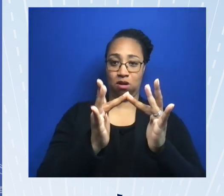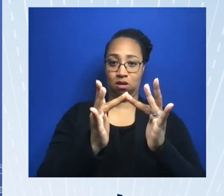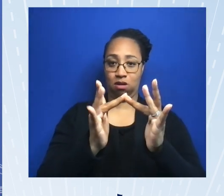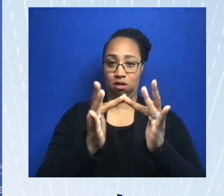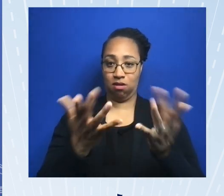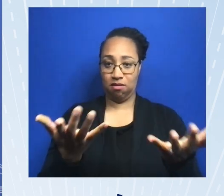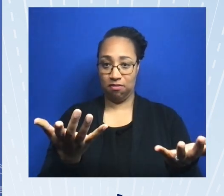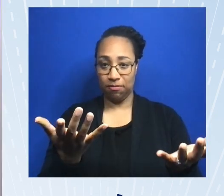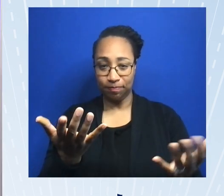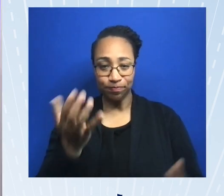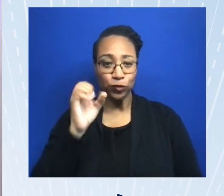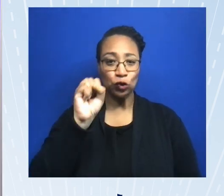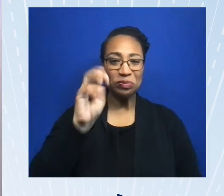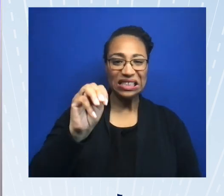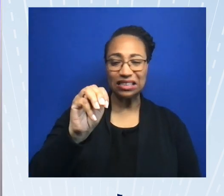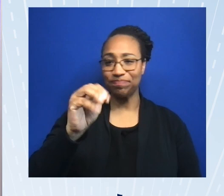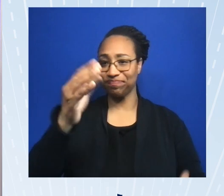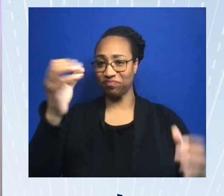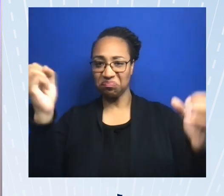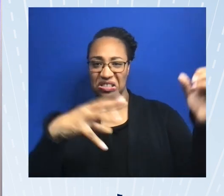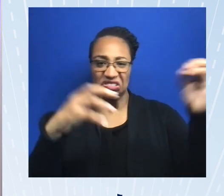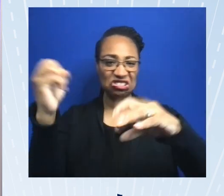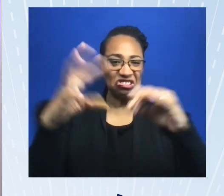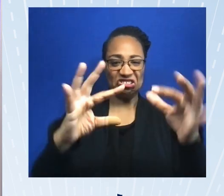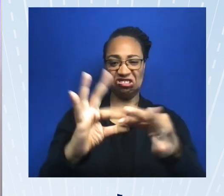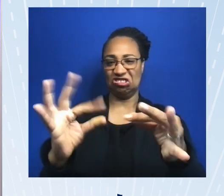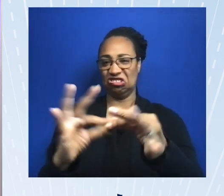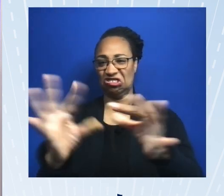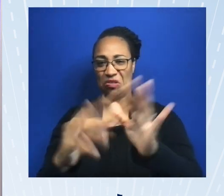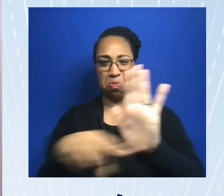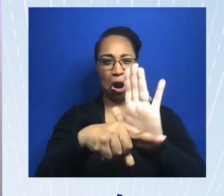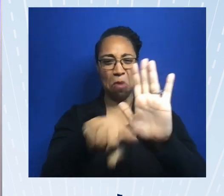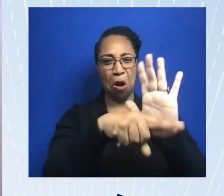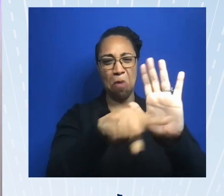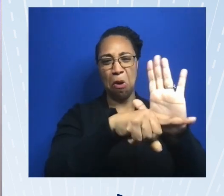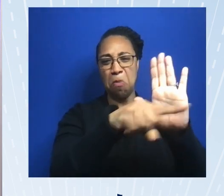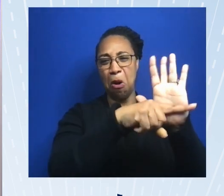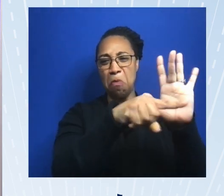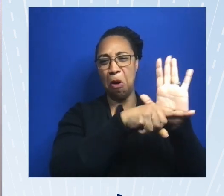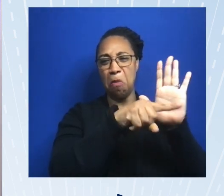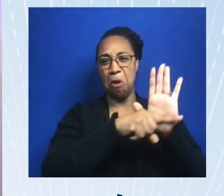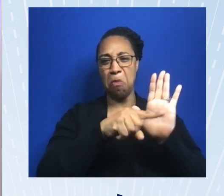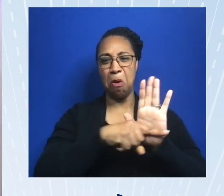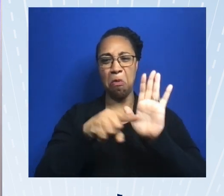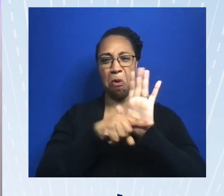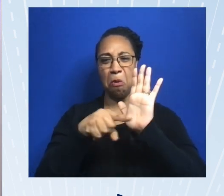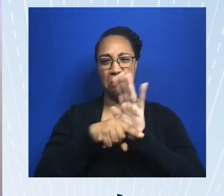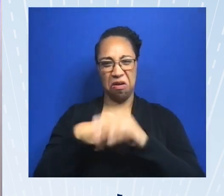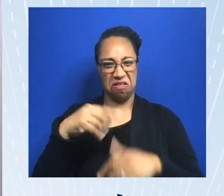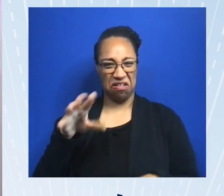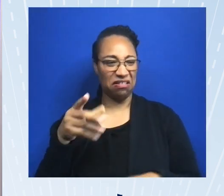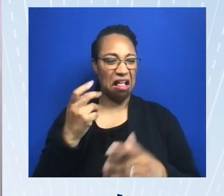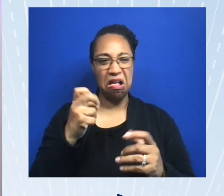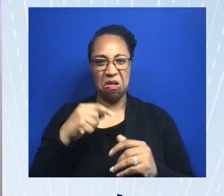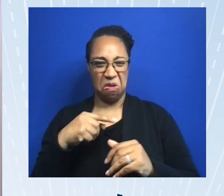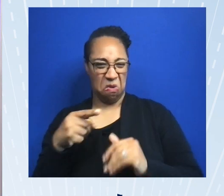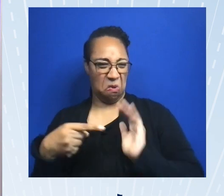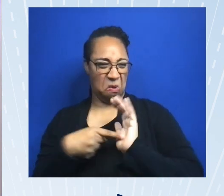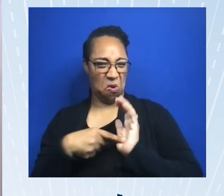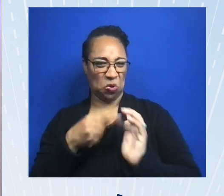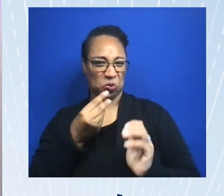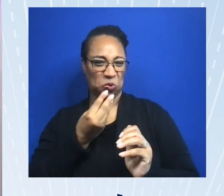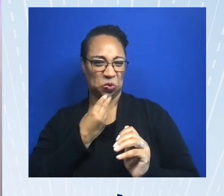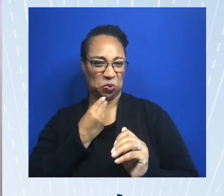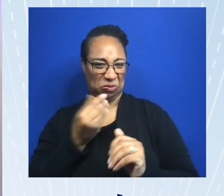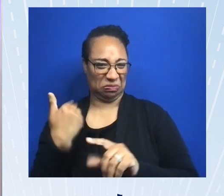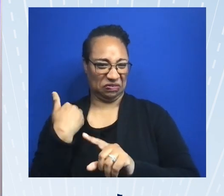are proliferating. Our new strategy sets forth a combination of federal actions, but the federal government cannot confront